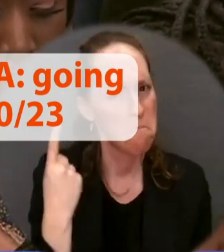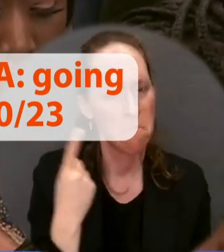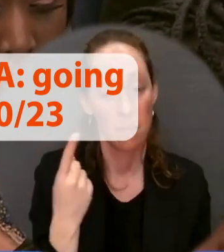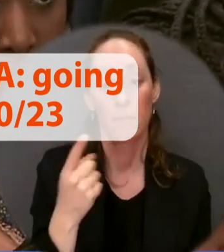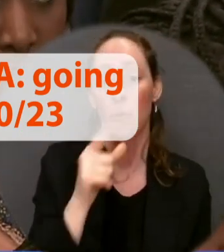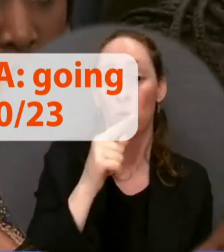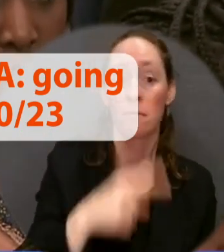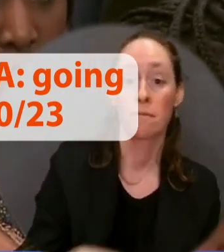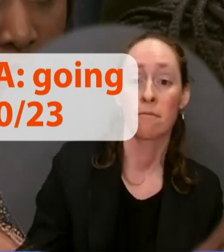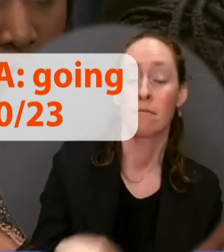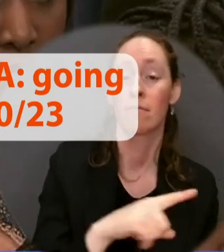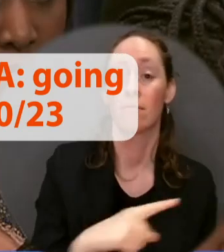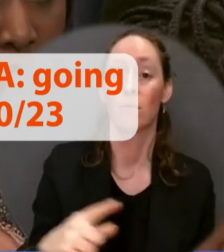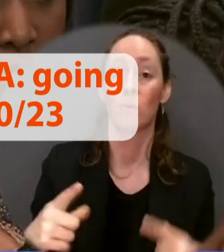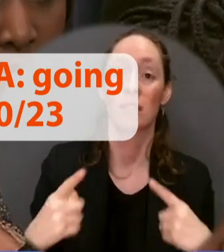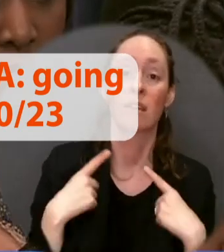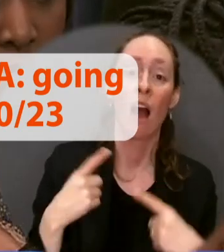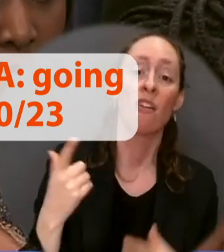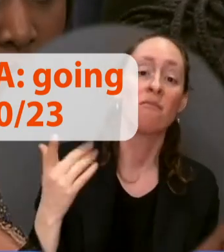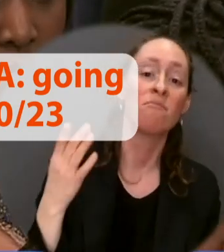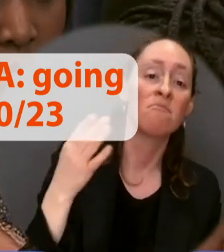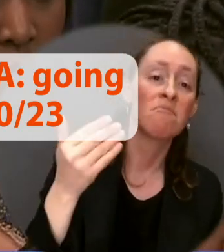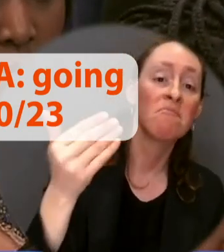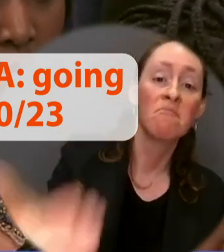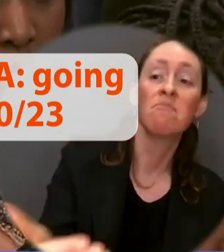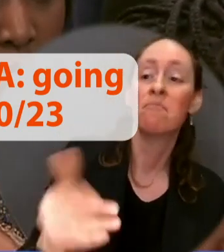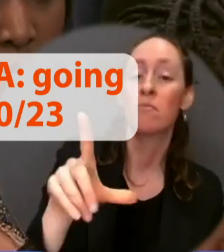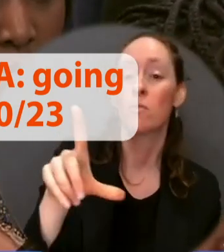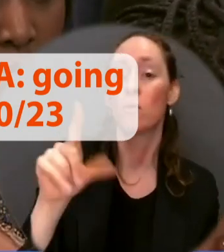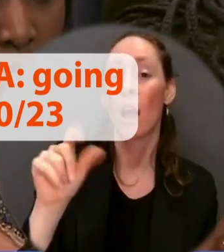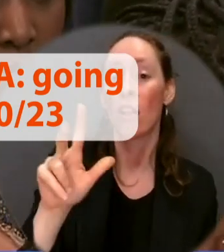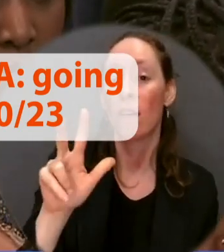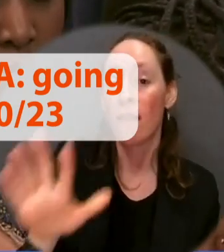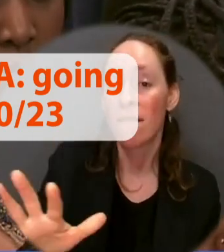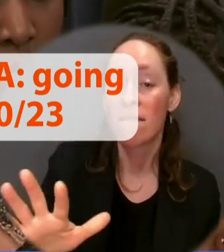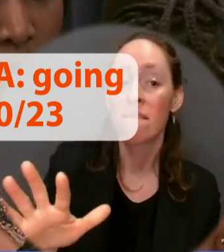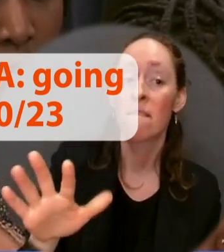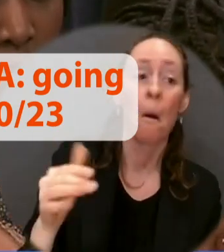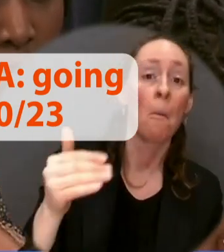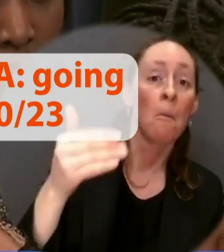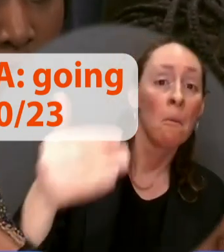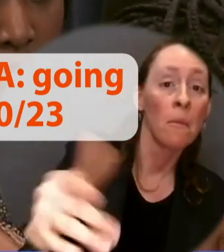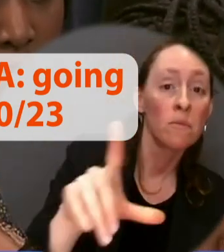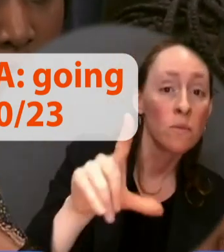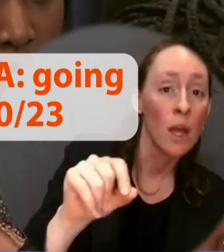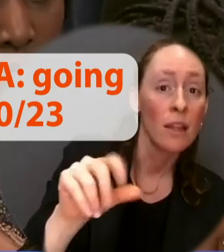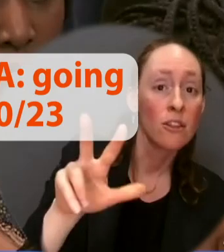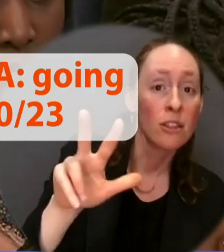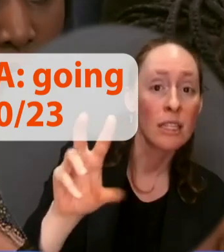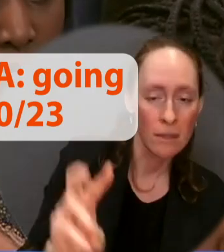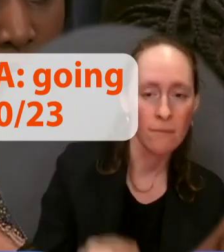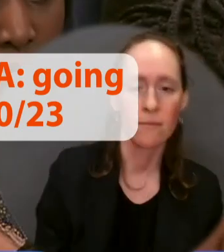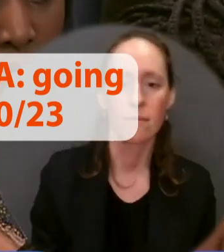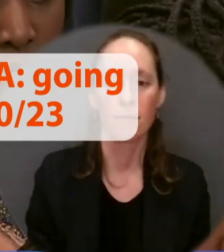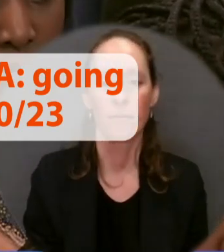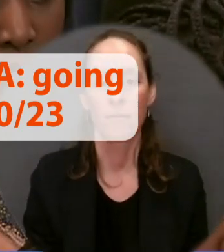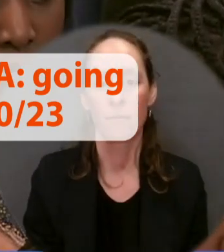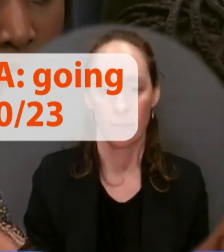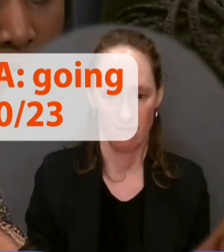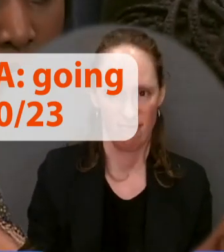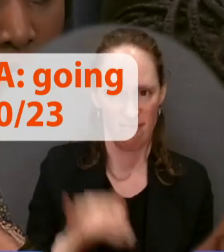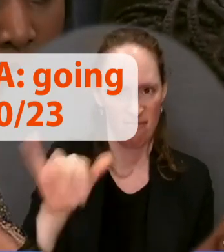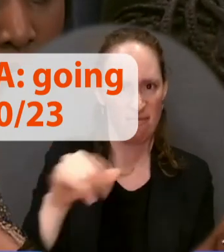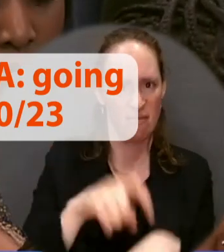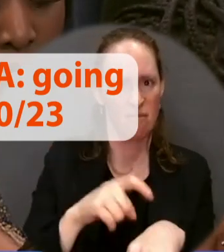after 2035, when the Congressional Research Service estimates that that program could be approaching insolvency, for